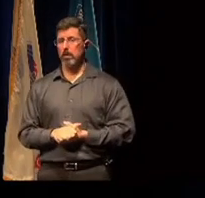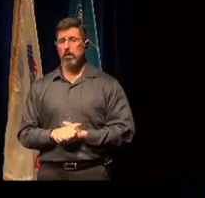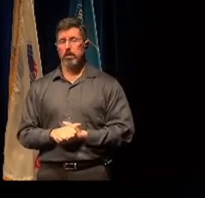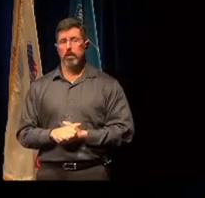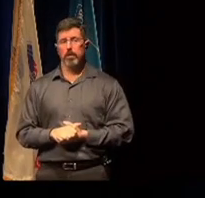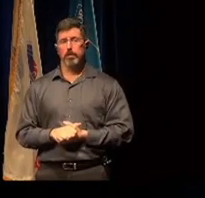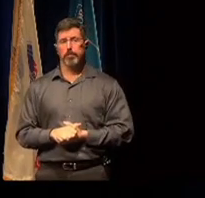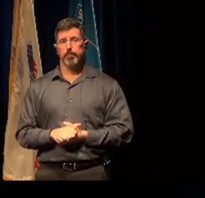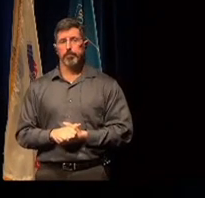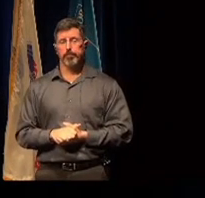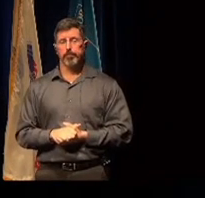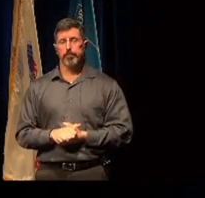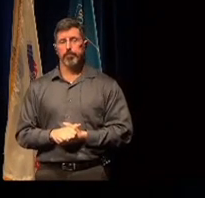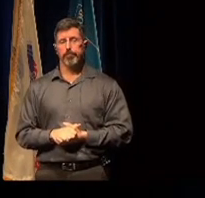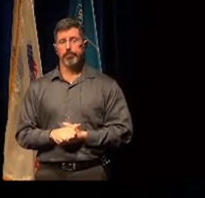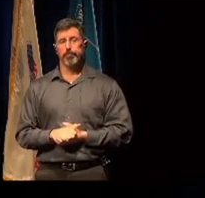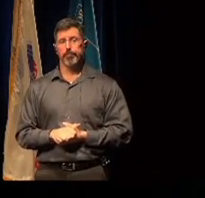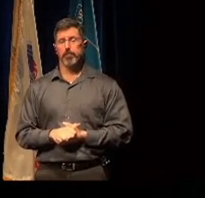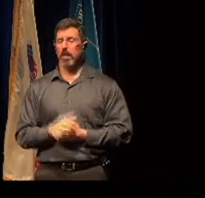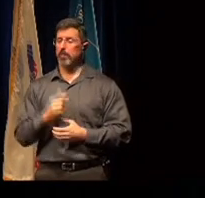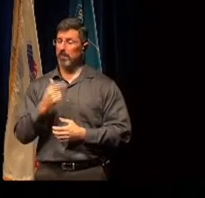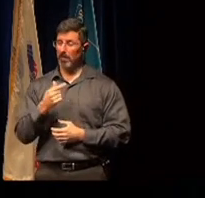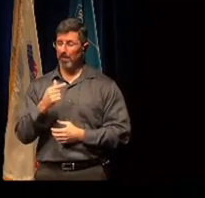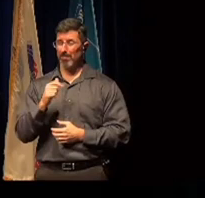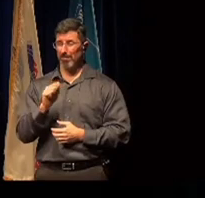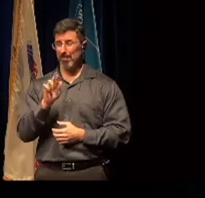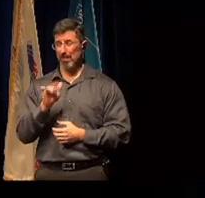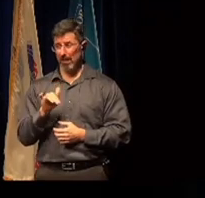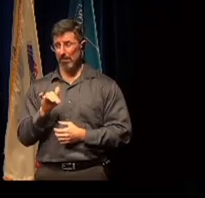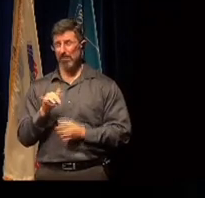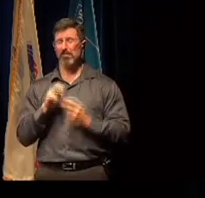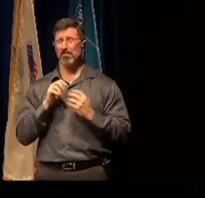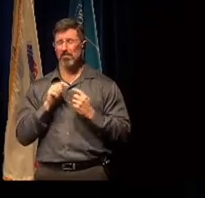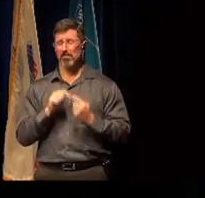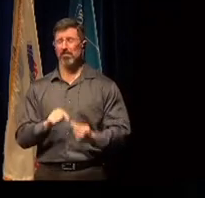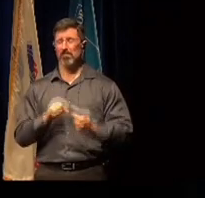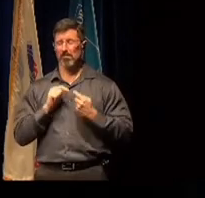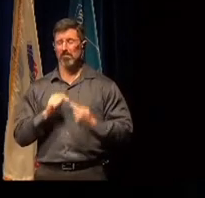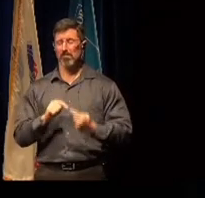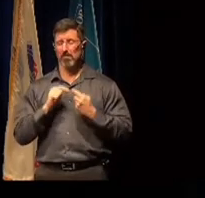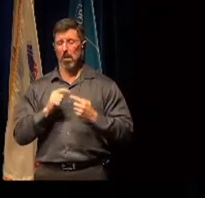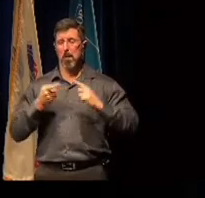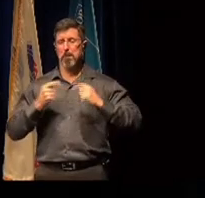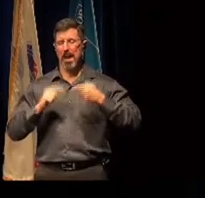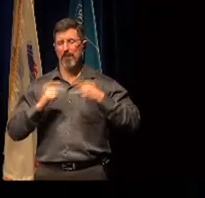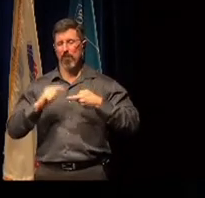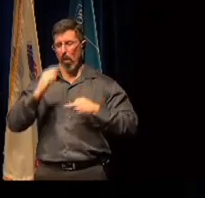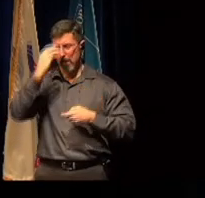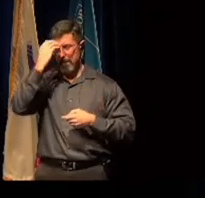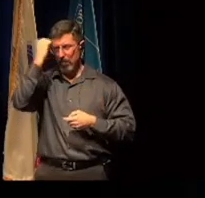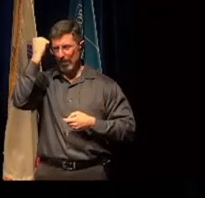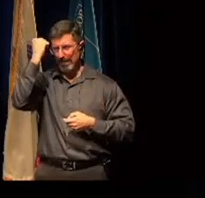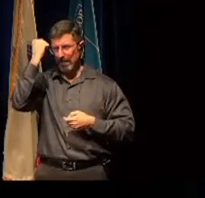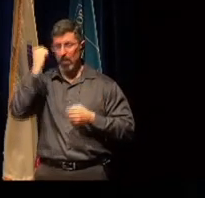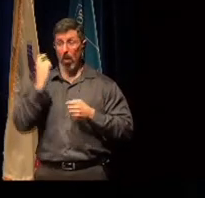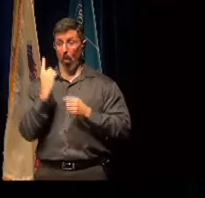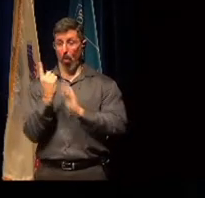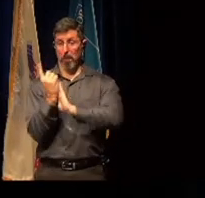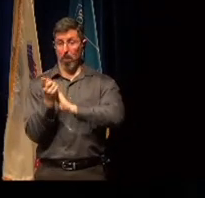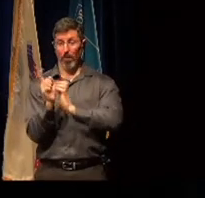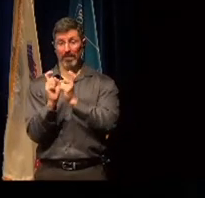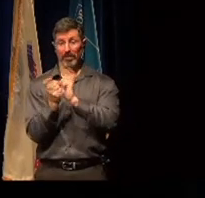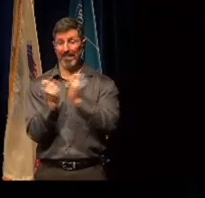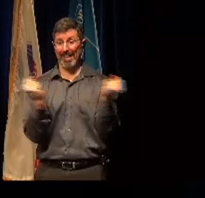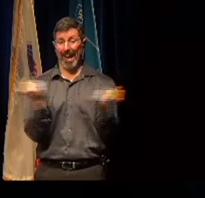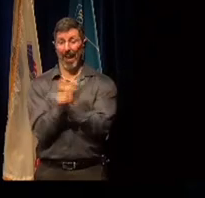painful memories Gary wrestled with from the siege of Camp Dak Song, there was one moment that seemed to change everything. The moment